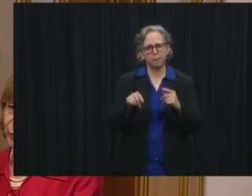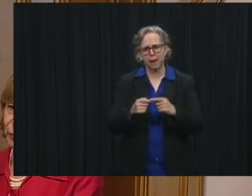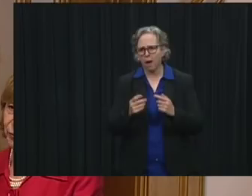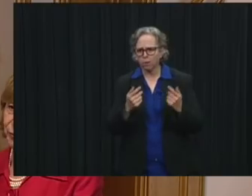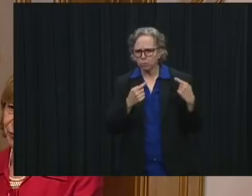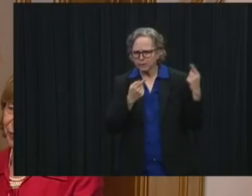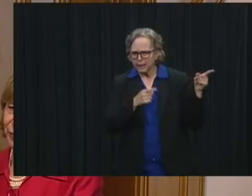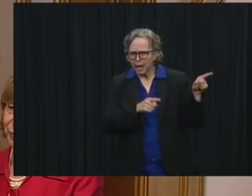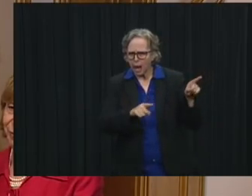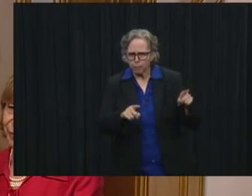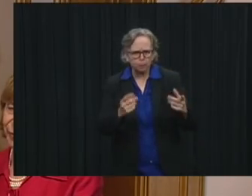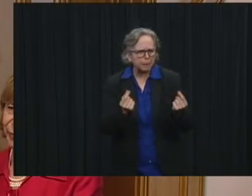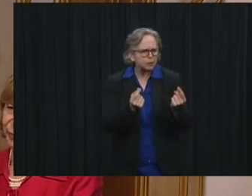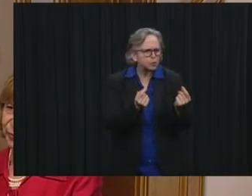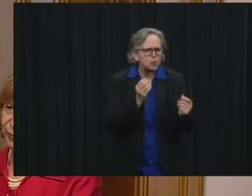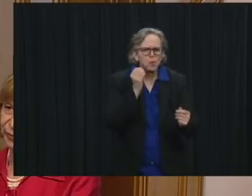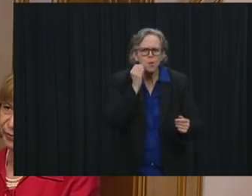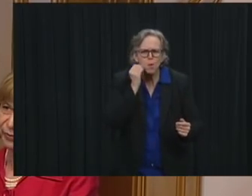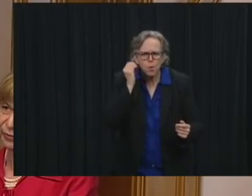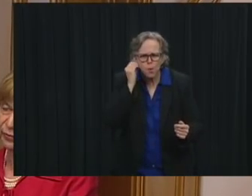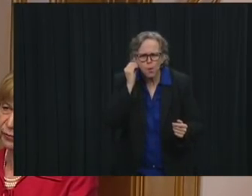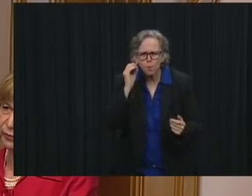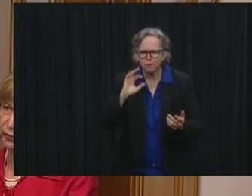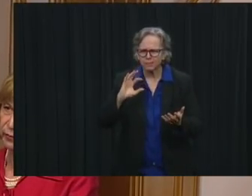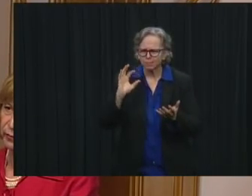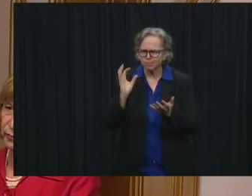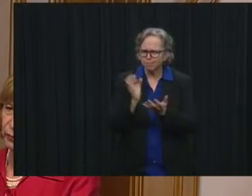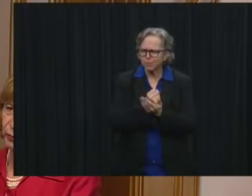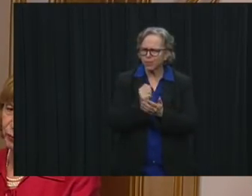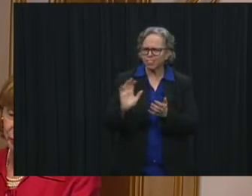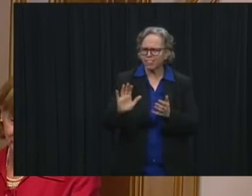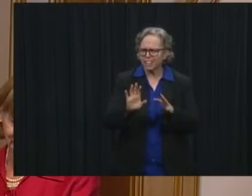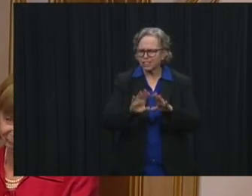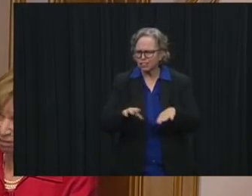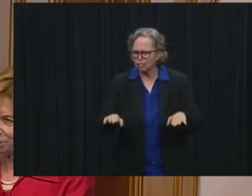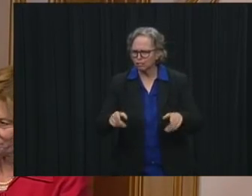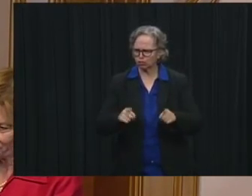do with their kids during this period of time. Fran?